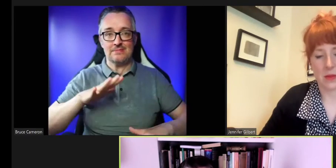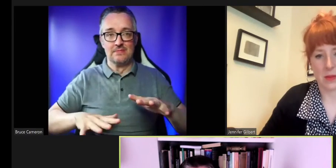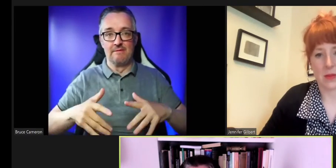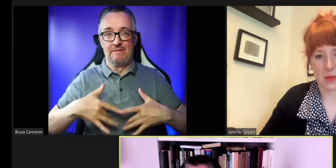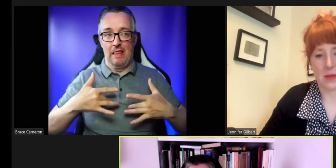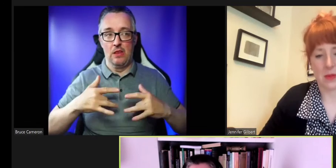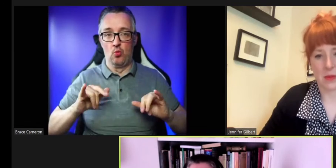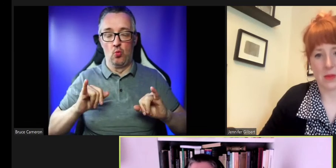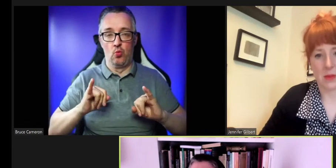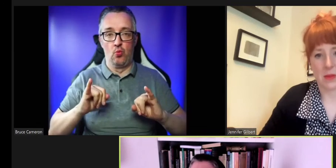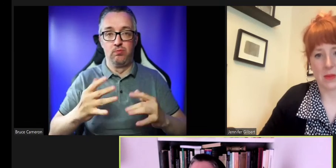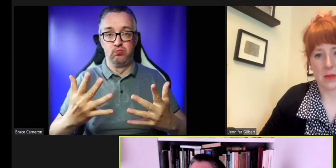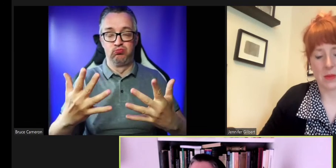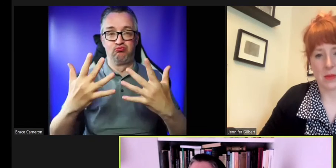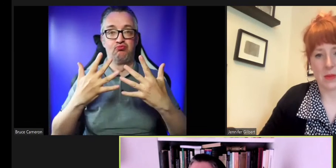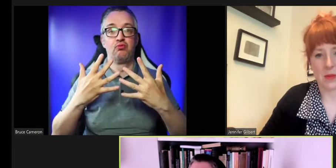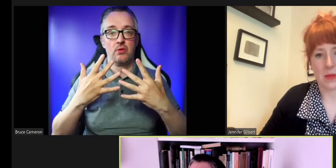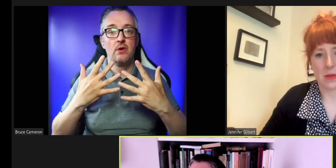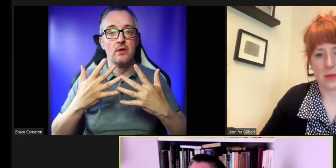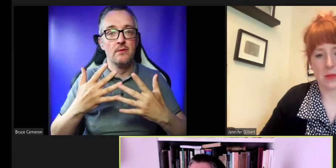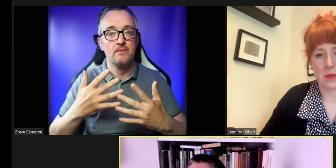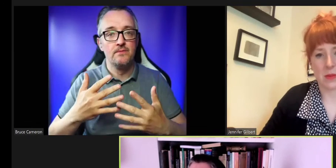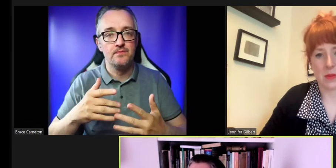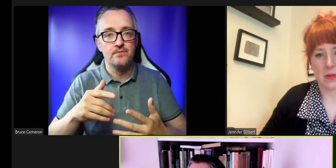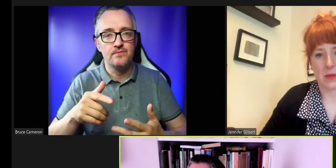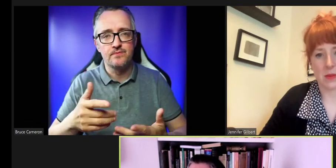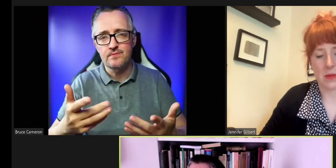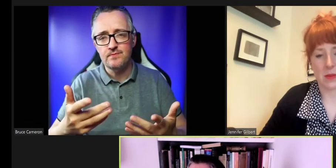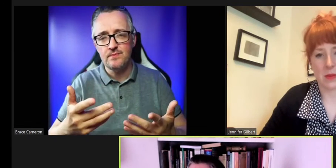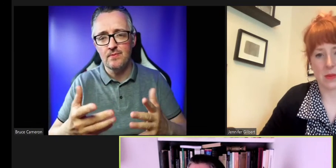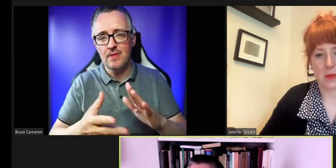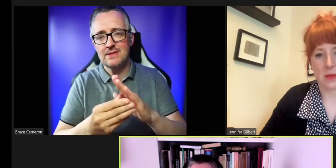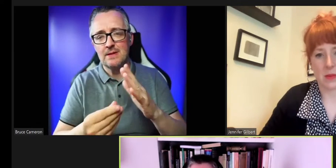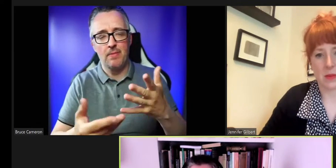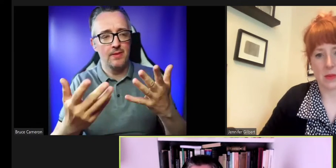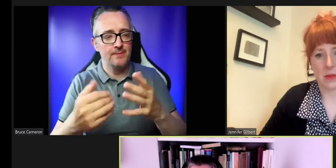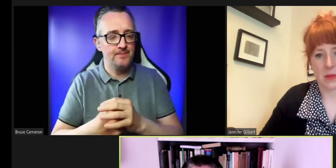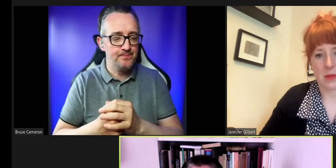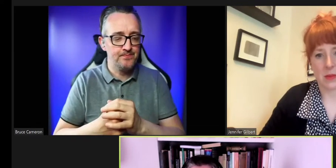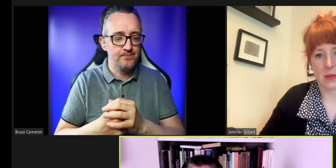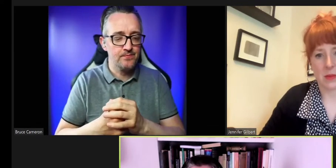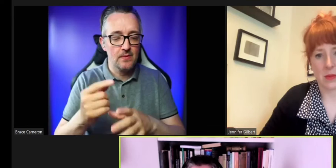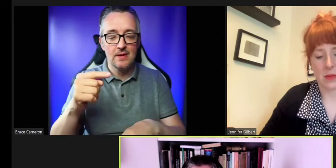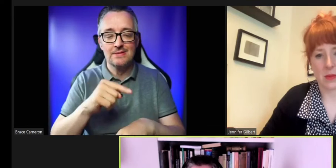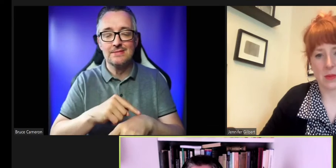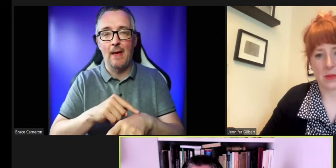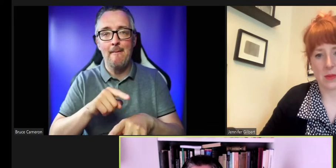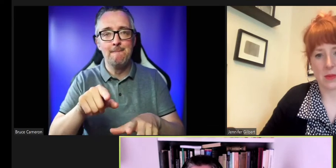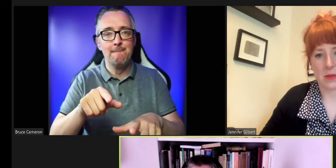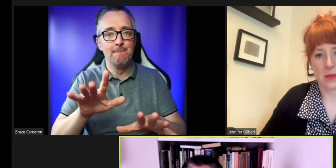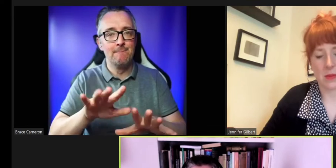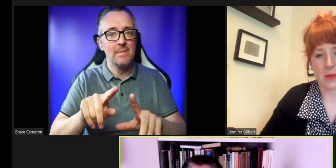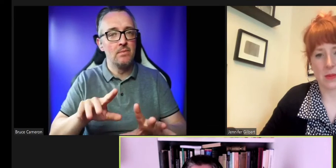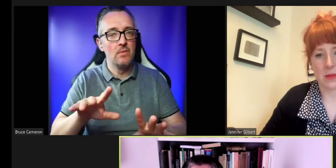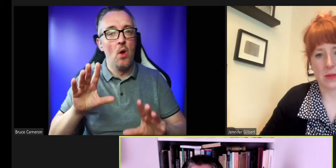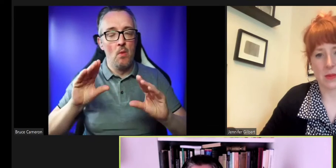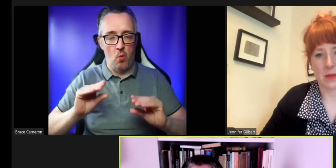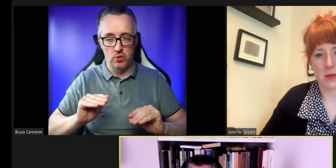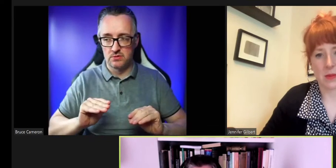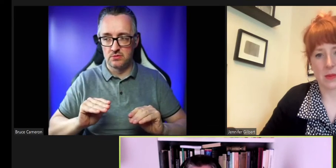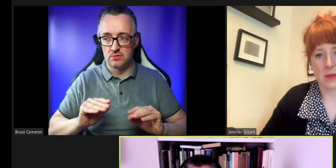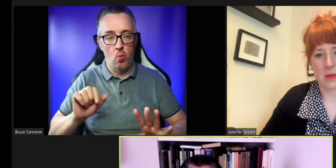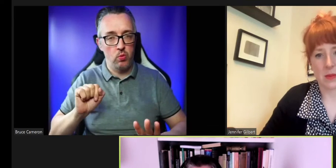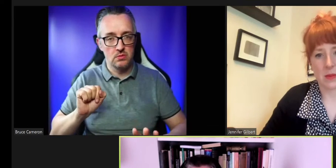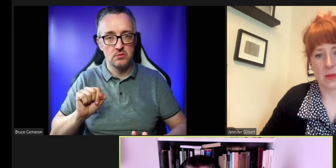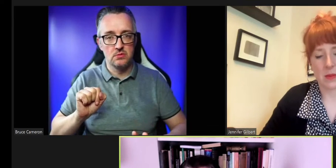here. And it's just things like taking a moment And I was at this point of